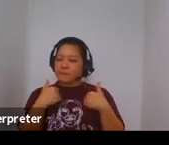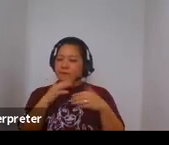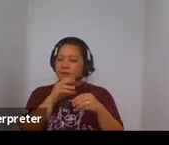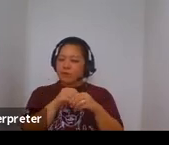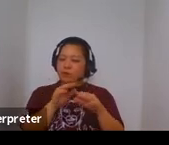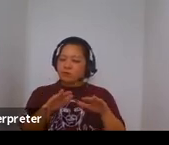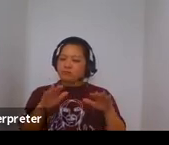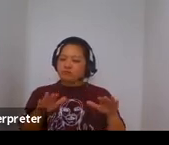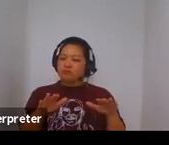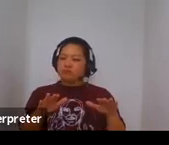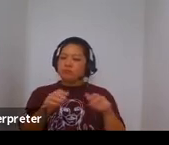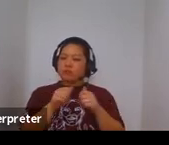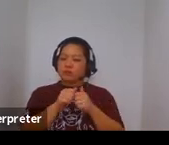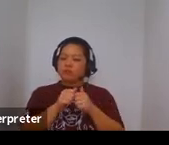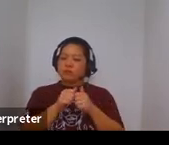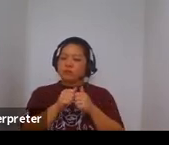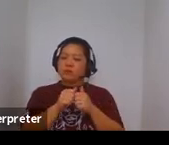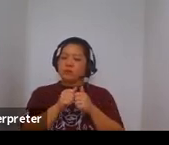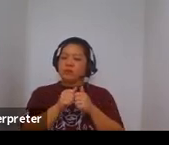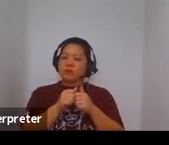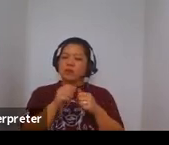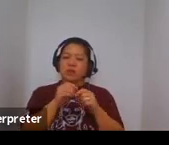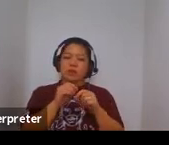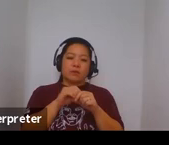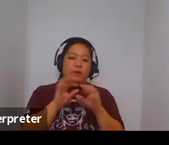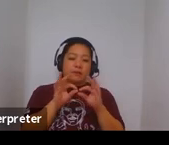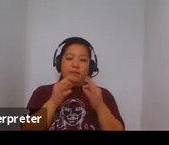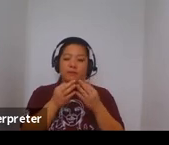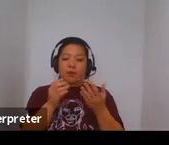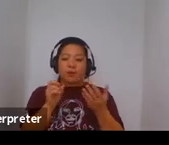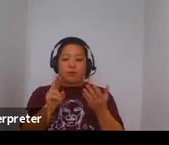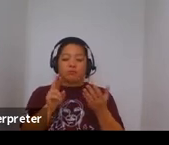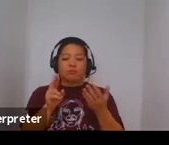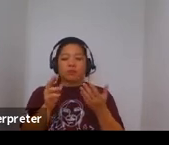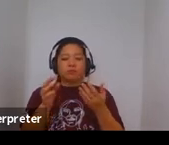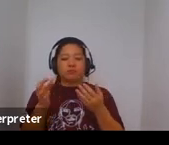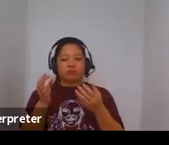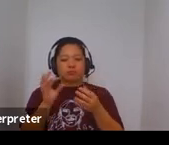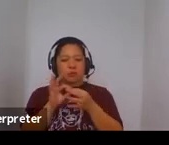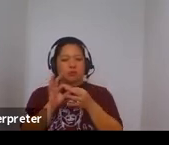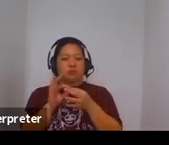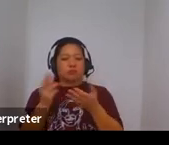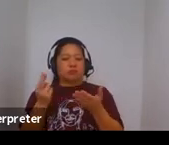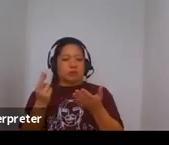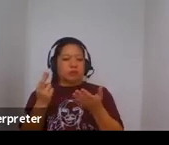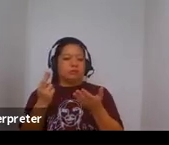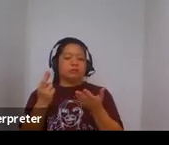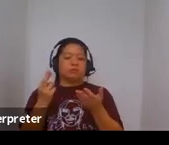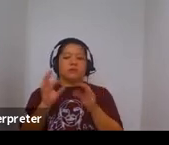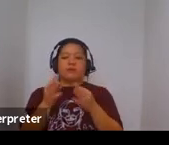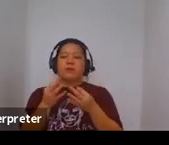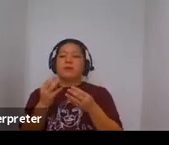a child abuse perpetrated within the family or by like a close family or extended family member